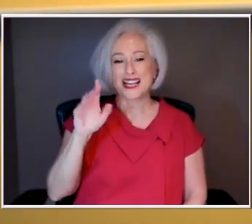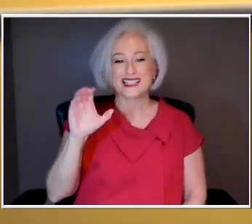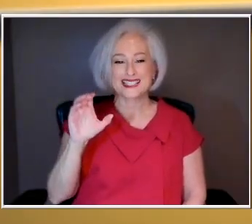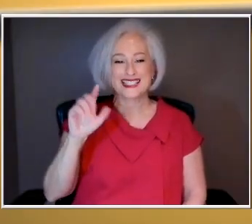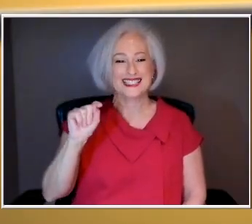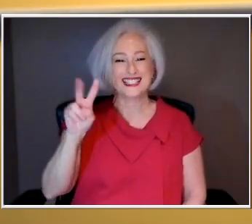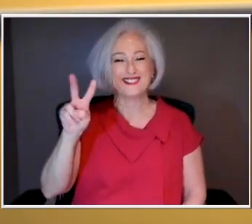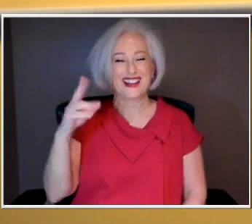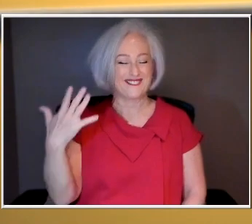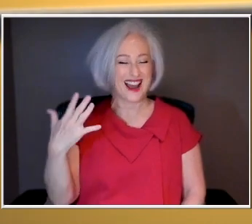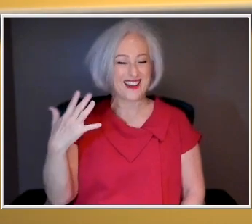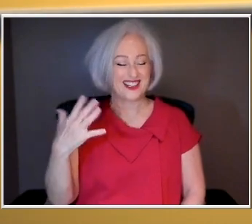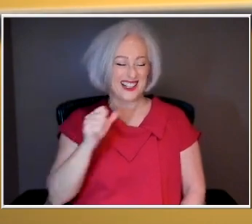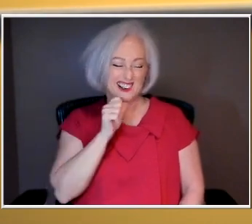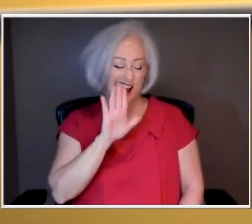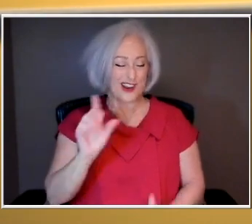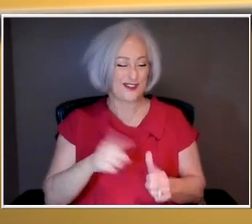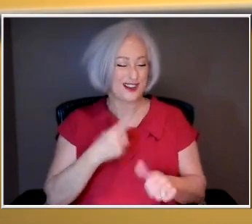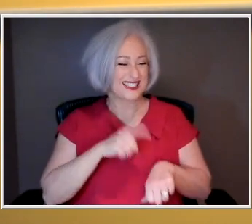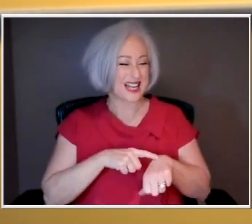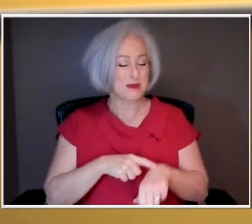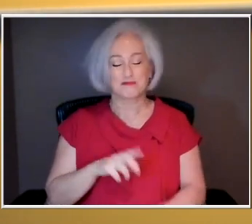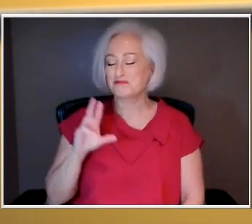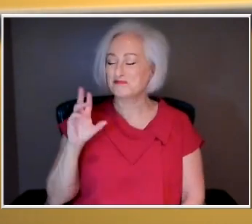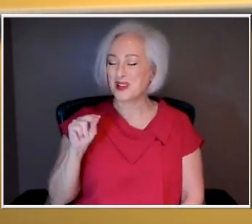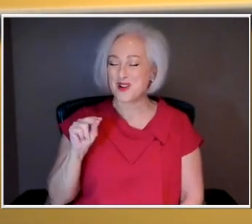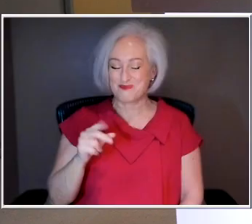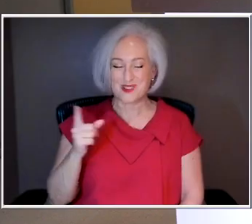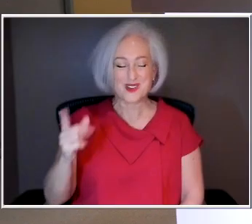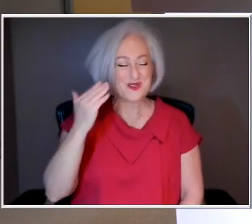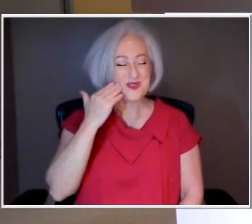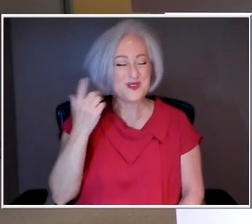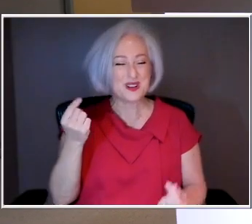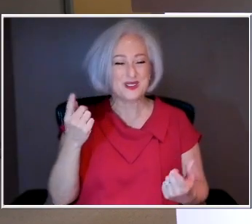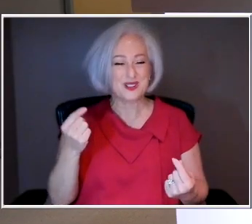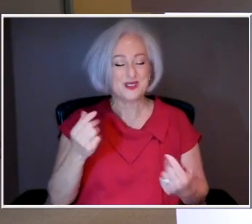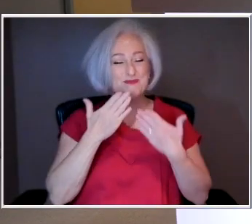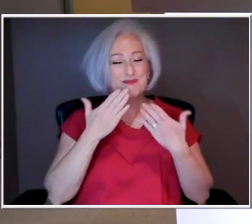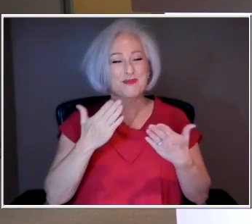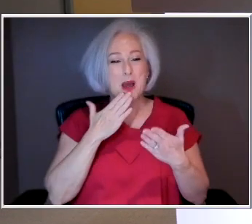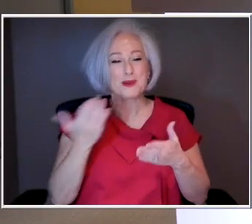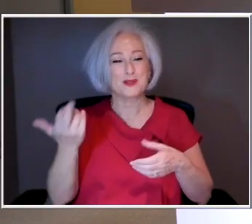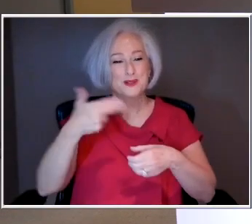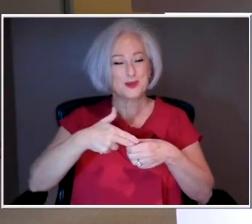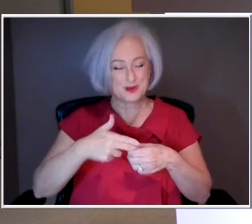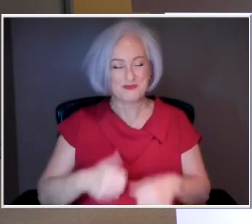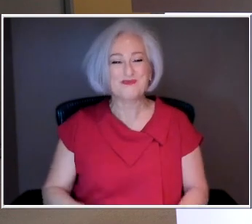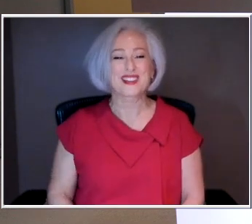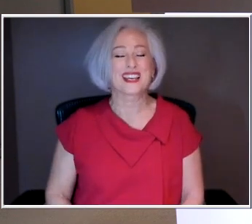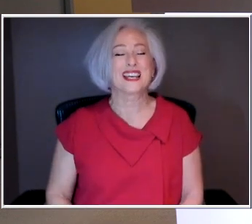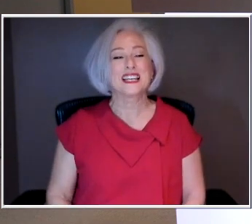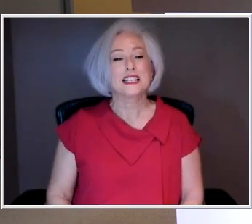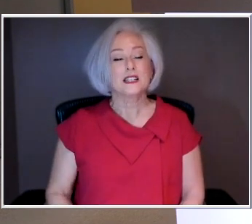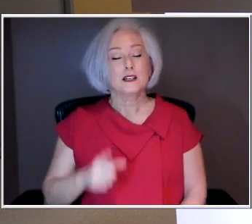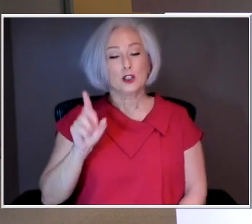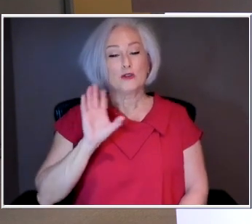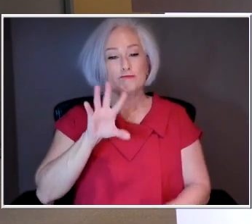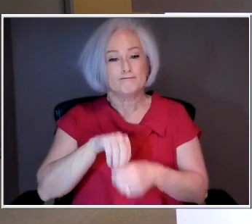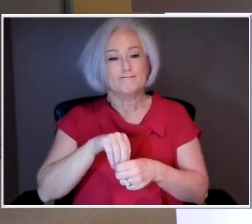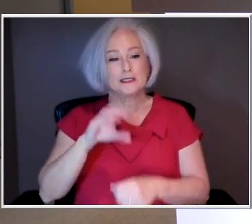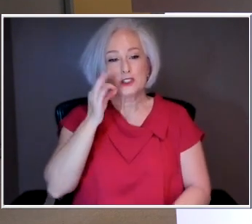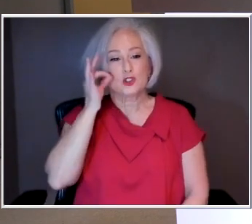time. You know what you're doing. So glad to have you with us. You were with the Chiefs from 2013 to 2016,